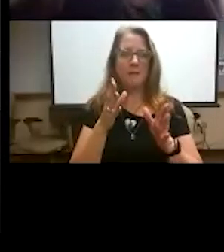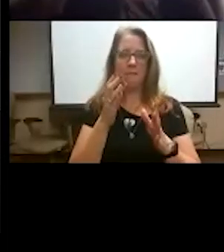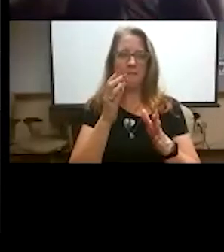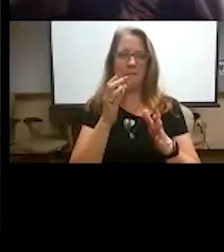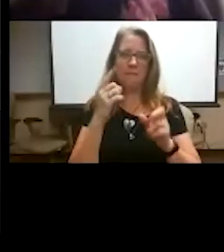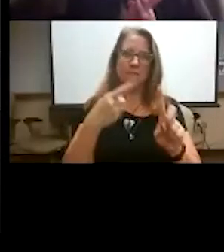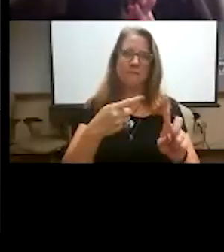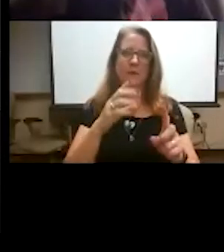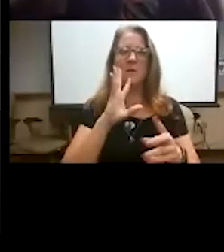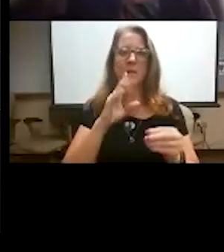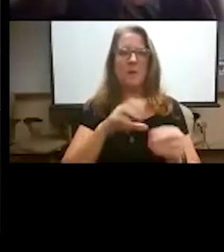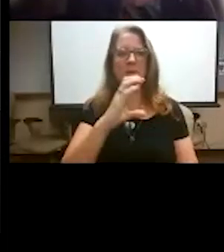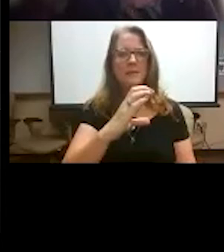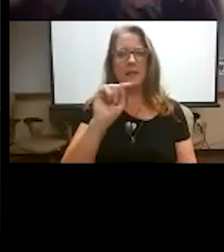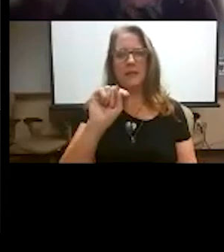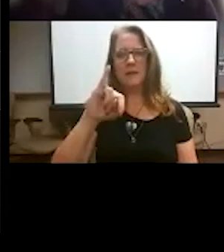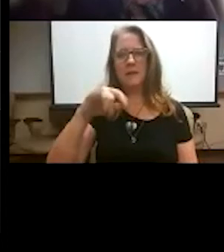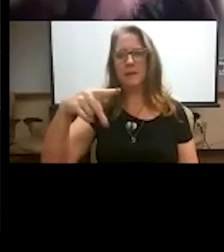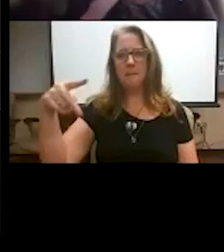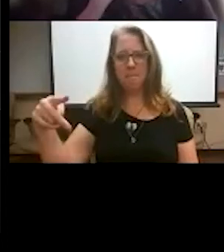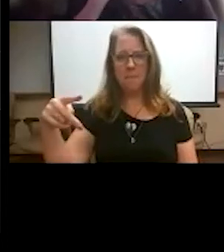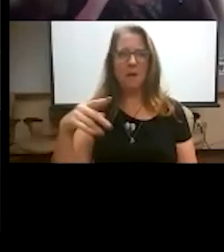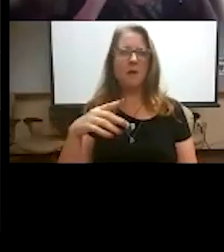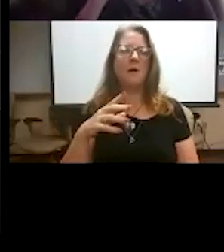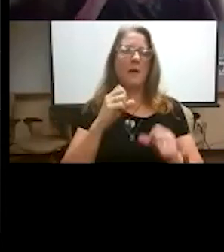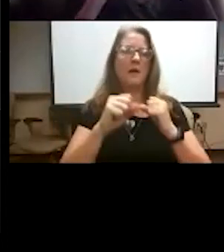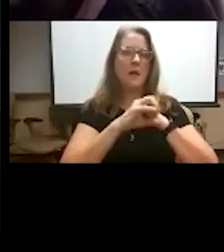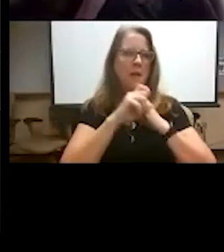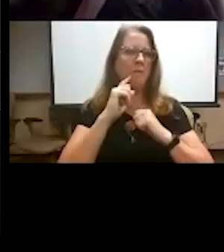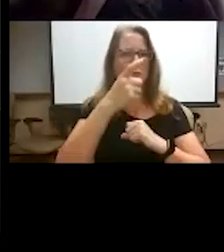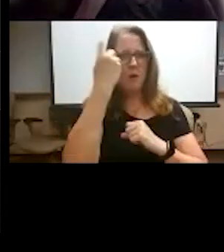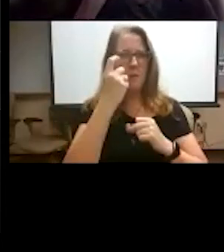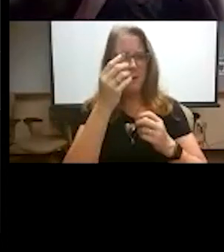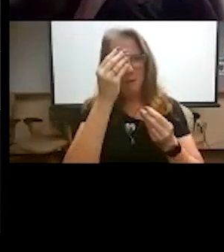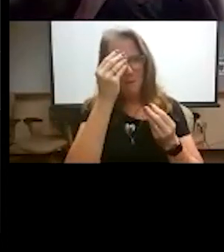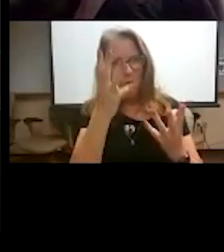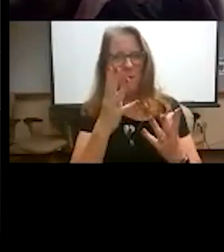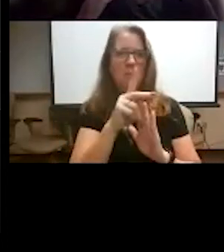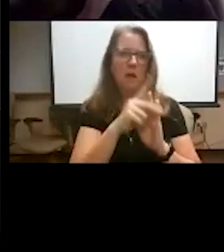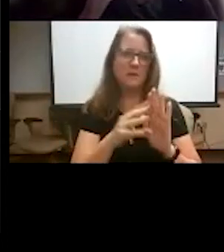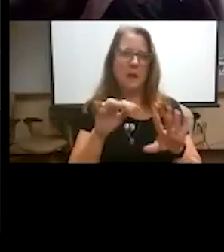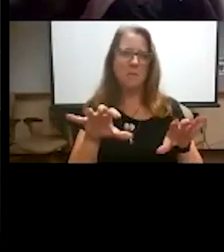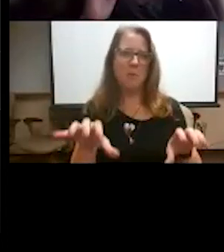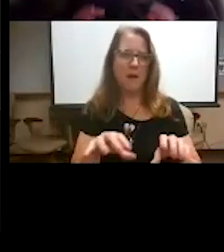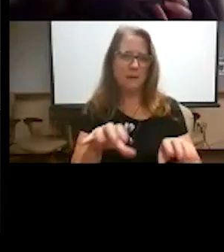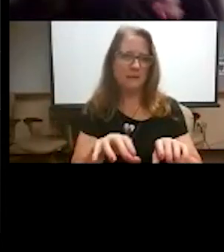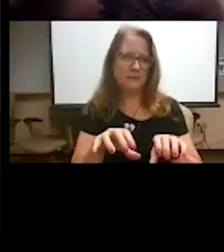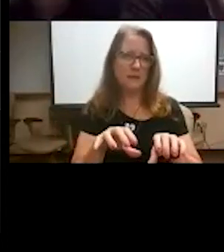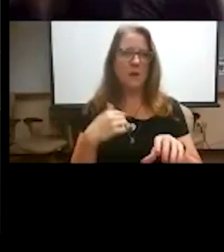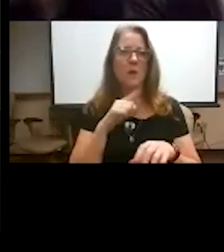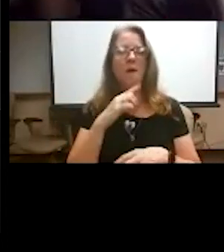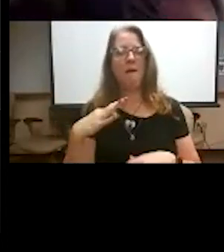about CTIP. That's the Campaign for Trauma-Informed Policy and Practice. We are a volunteer